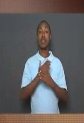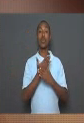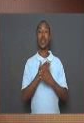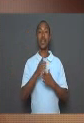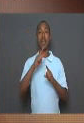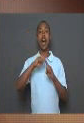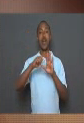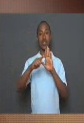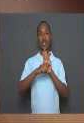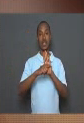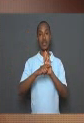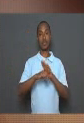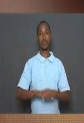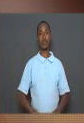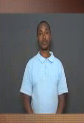between ions.